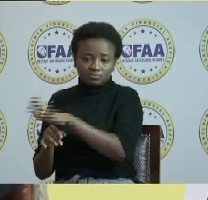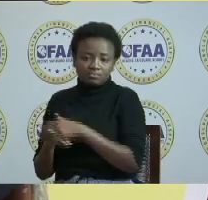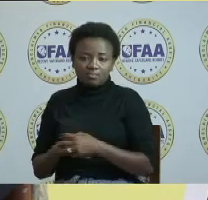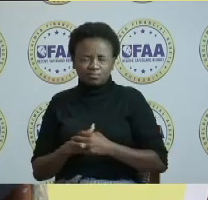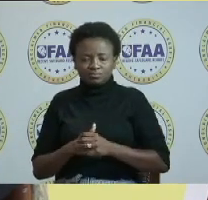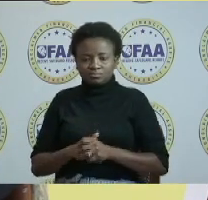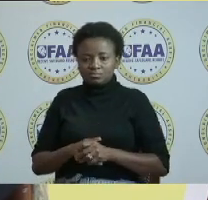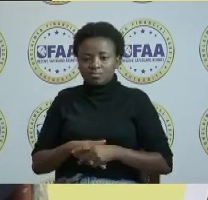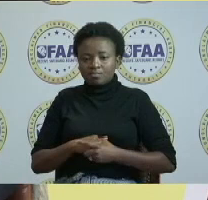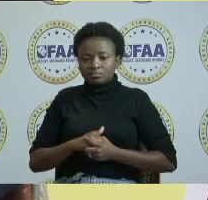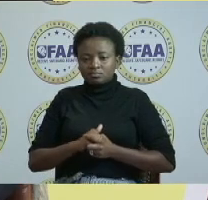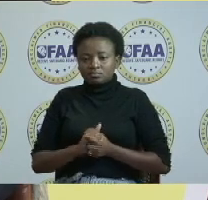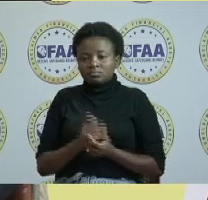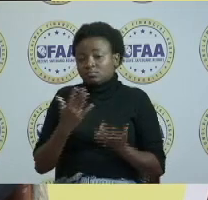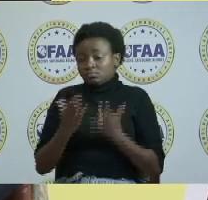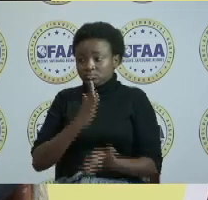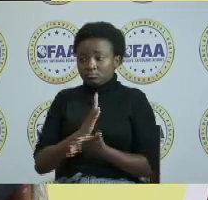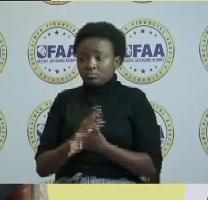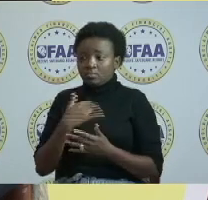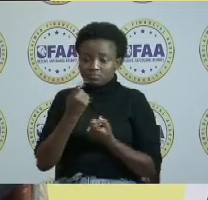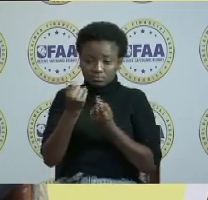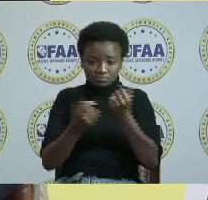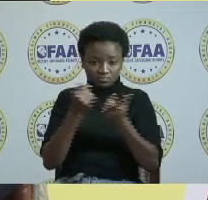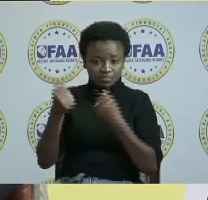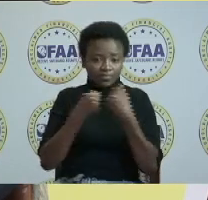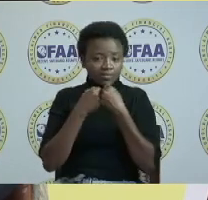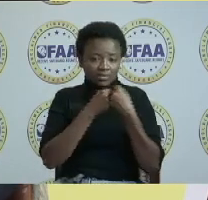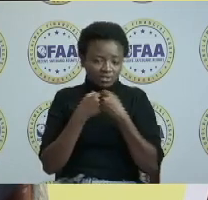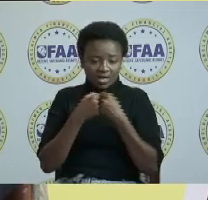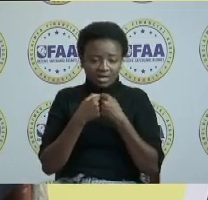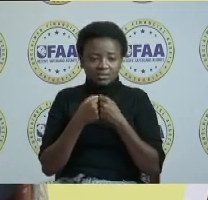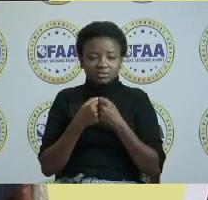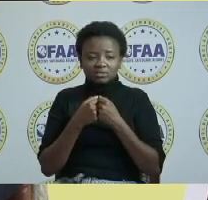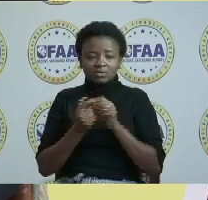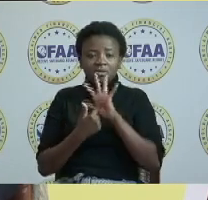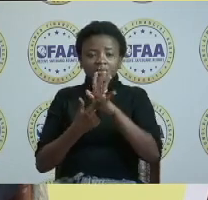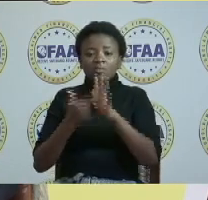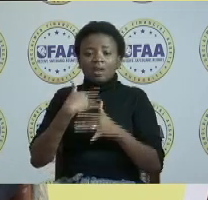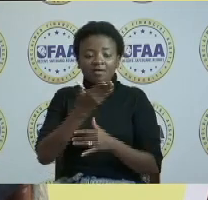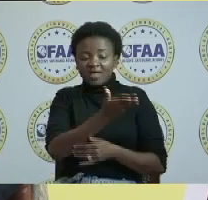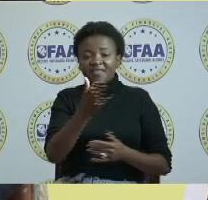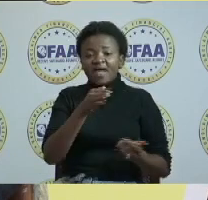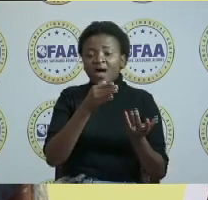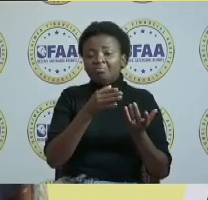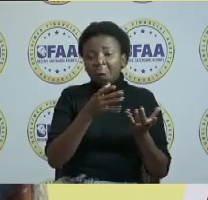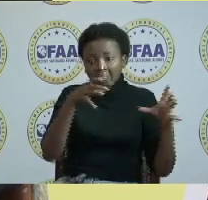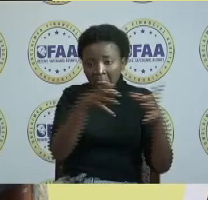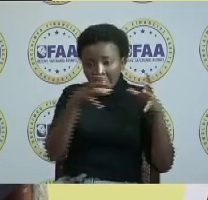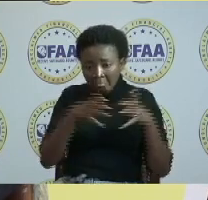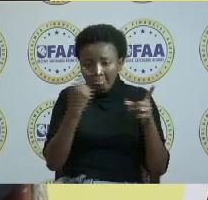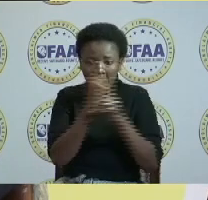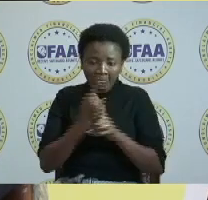be having some unique challenges that you are facing as a holder. We have institutions where they say they have the asset, they have